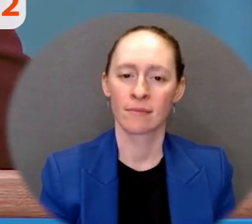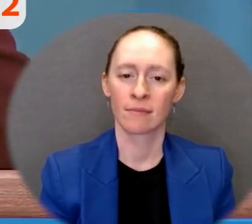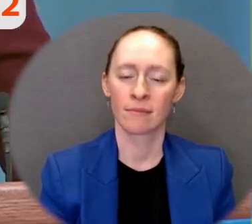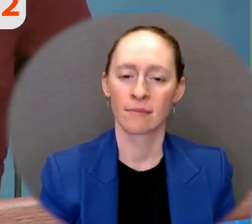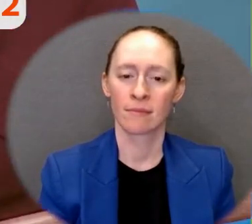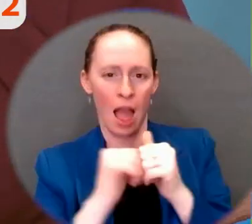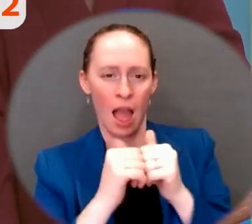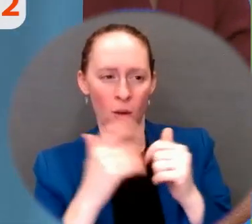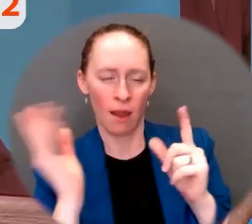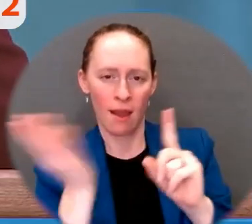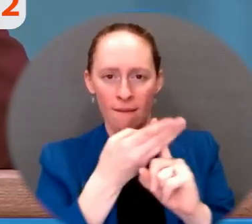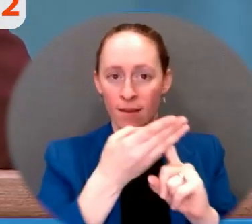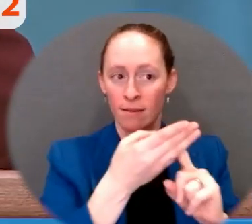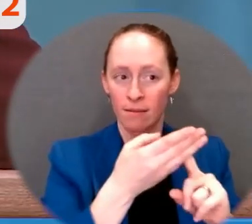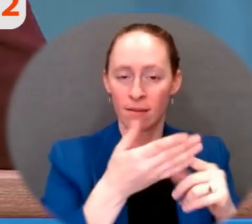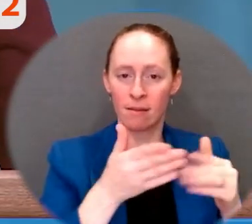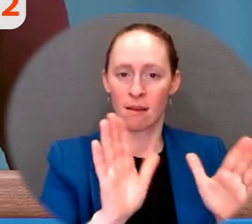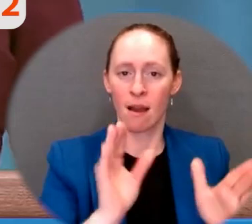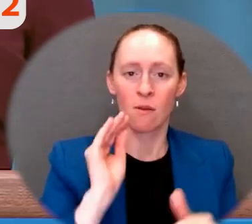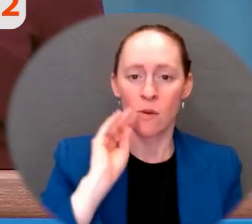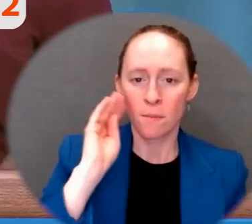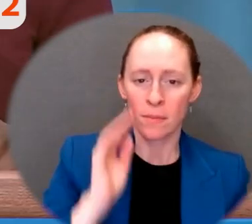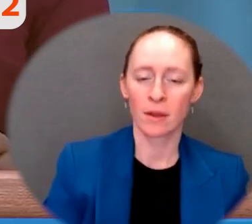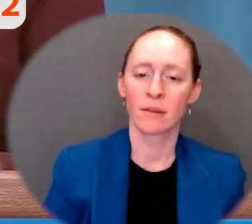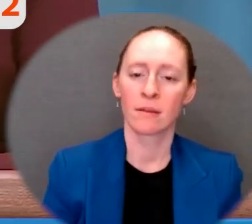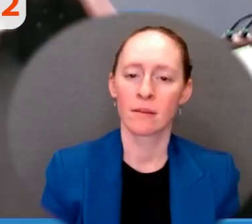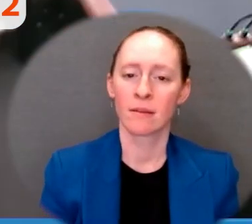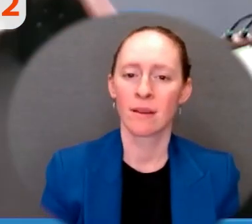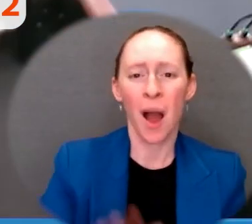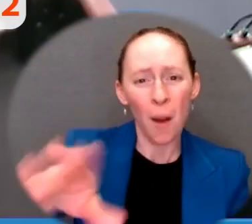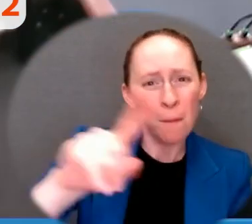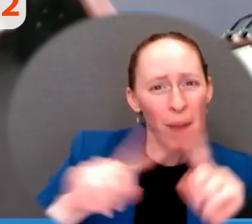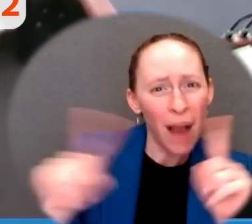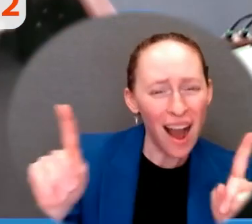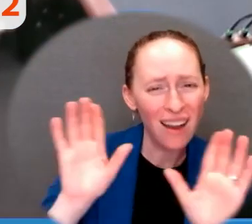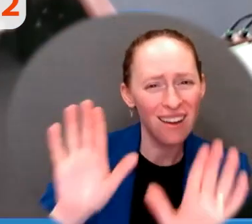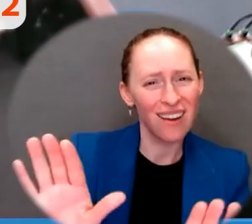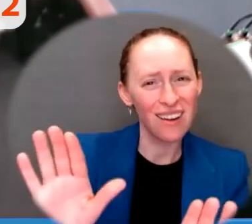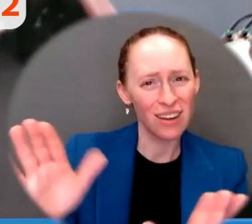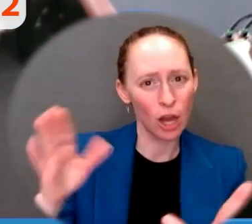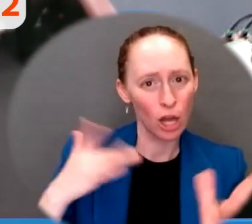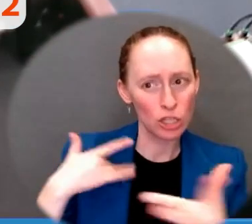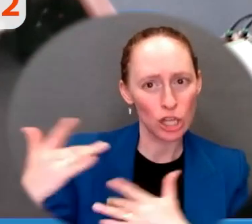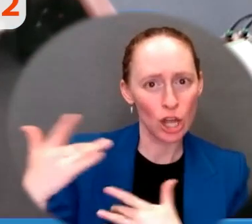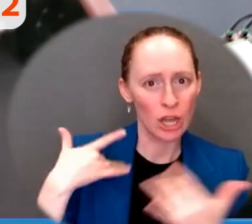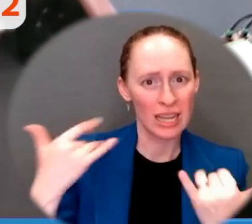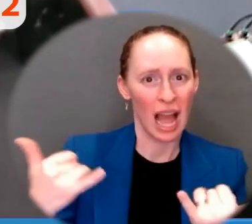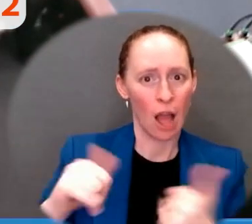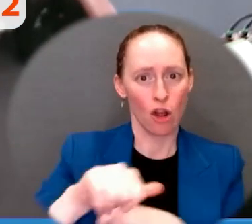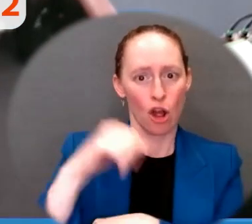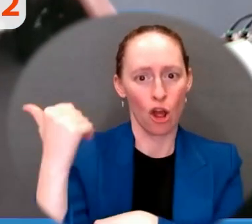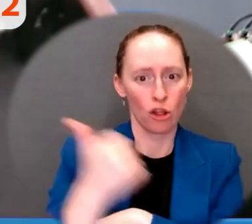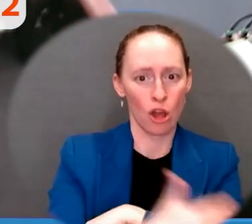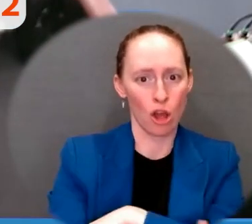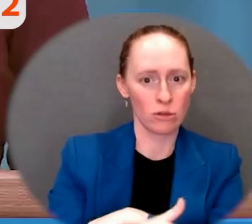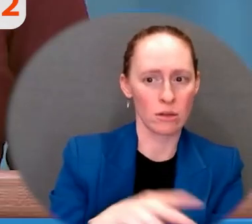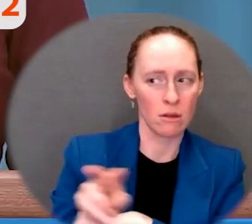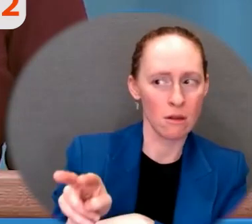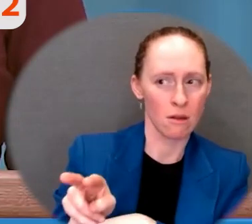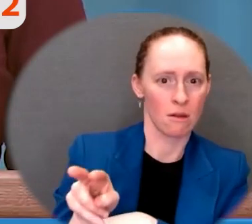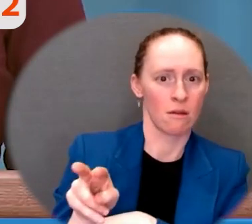time, as you know. But is there a concern of this kind of precedent being set? Look, what I can say